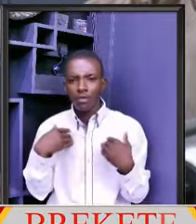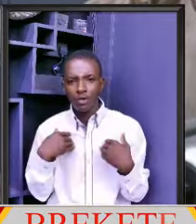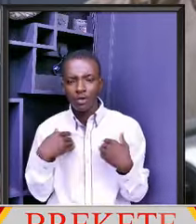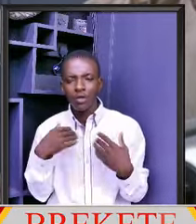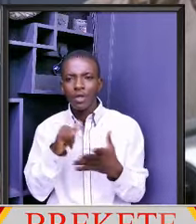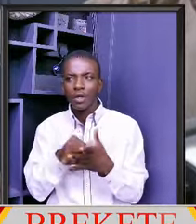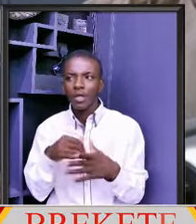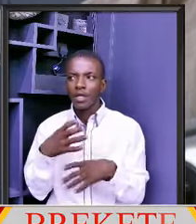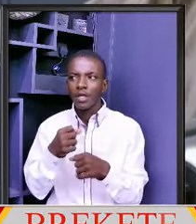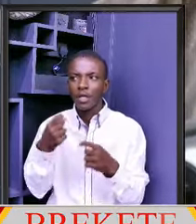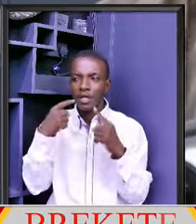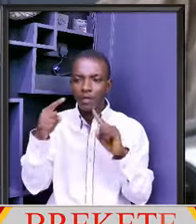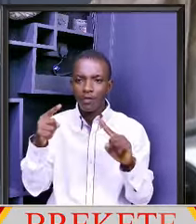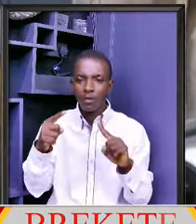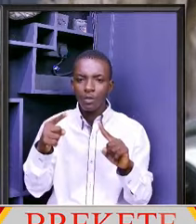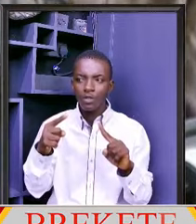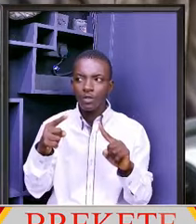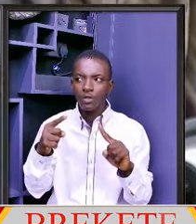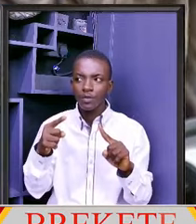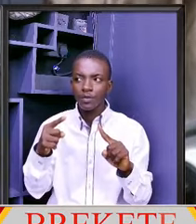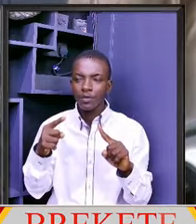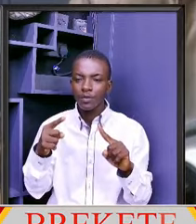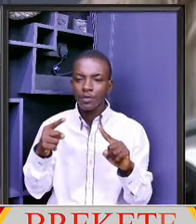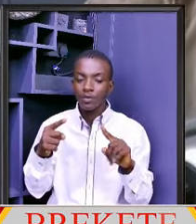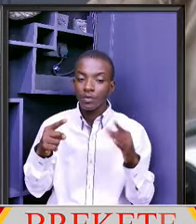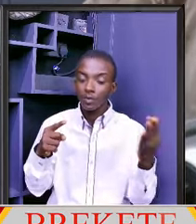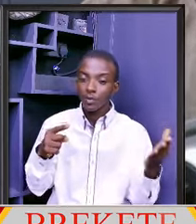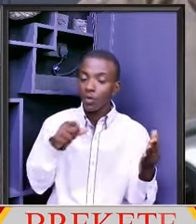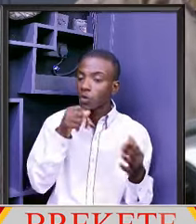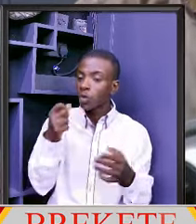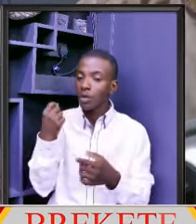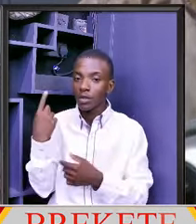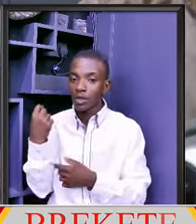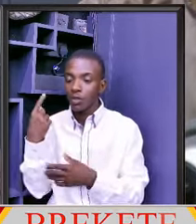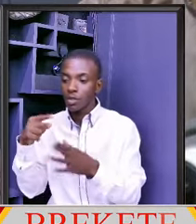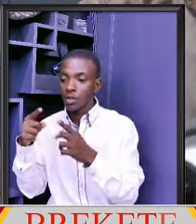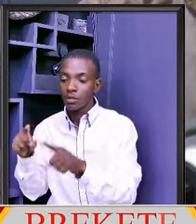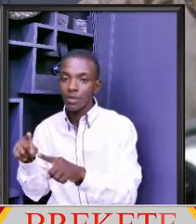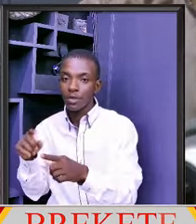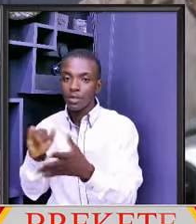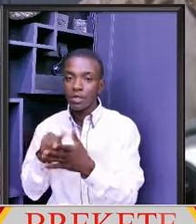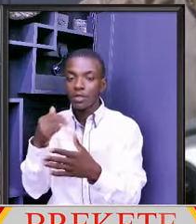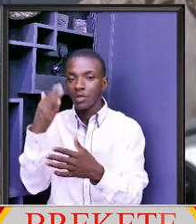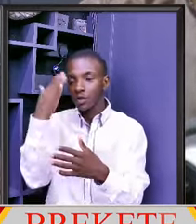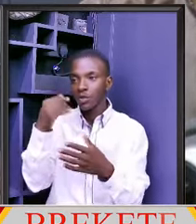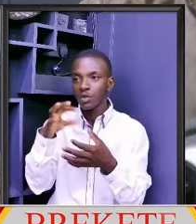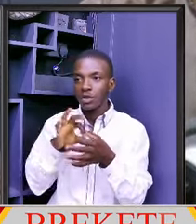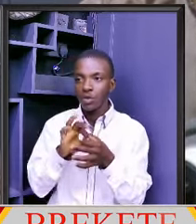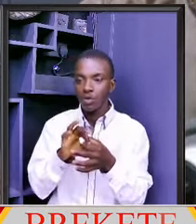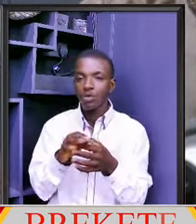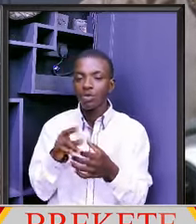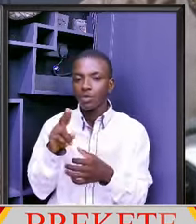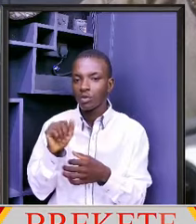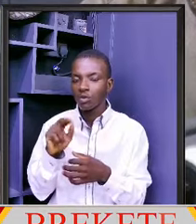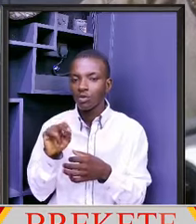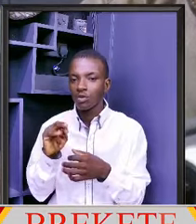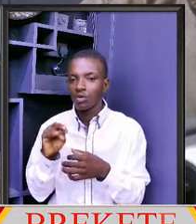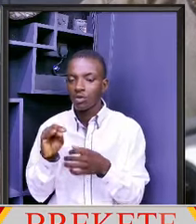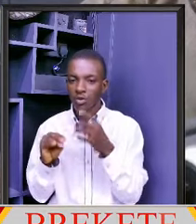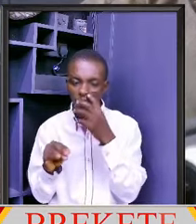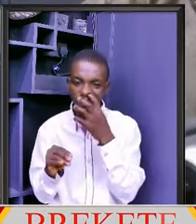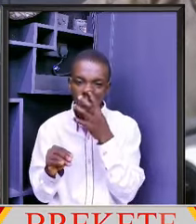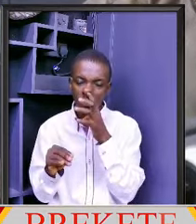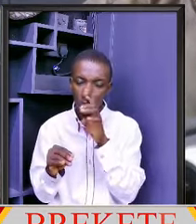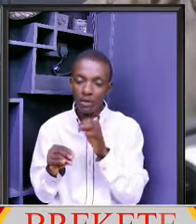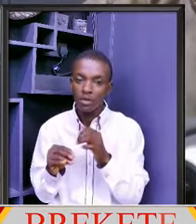he get information from it, here. It go carry go here. What is happening here. And that is what they call union. For them, they call it